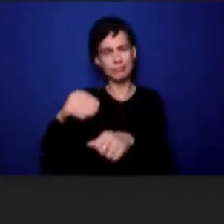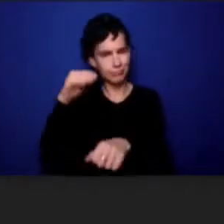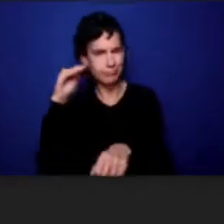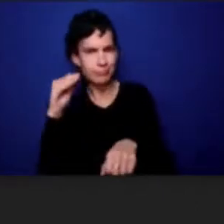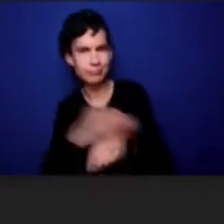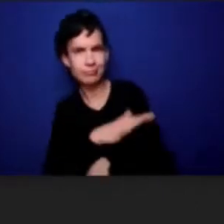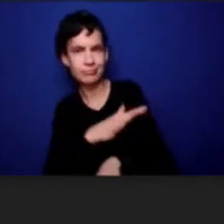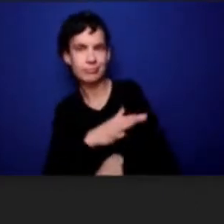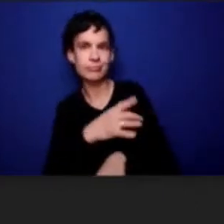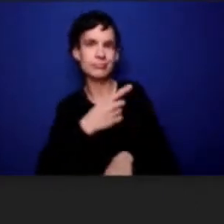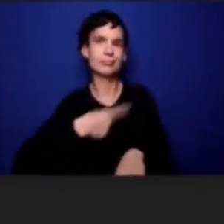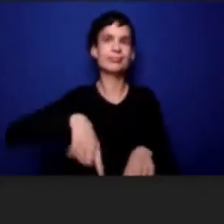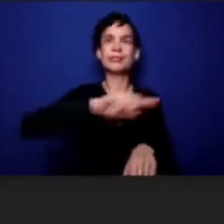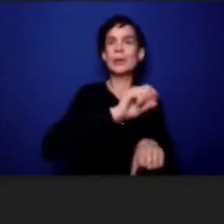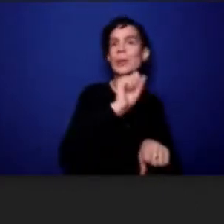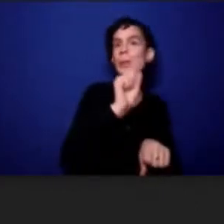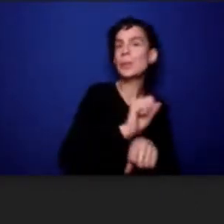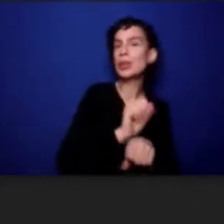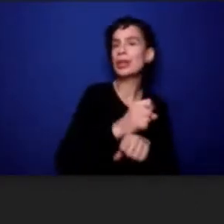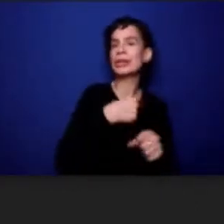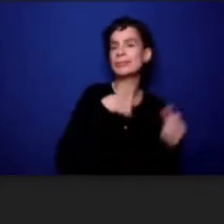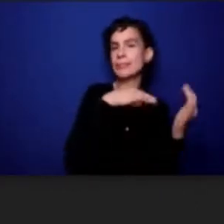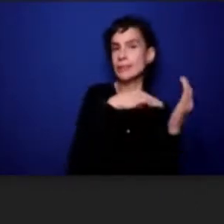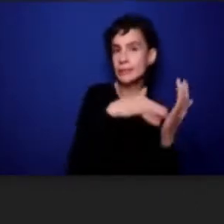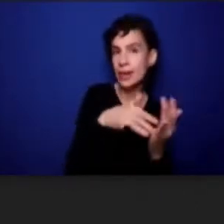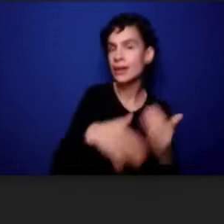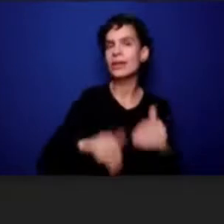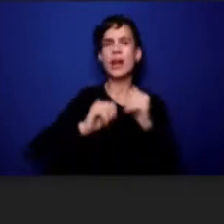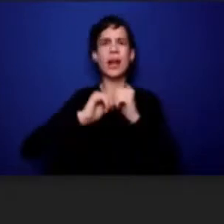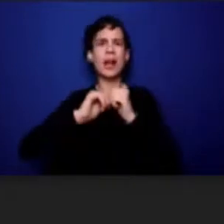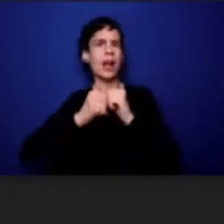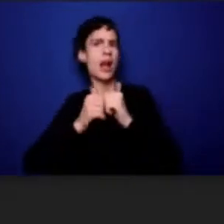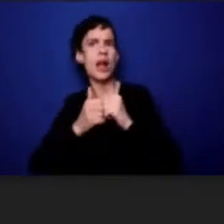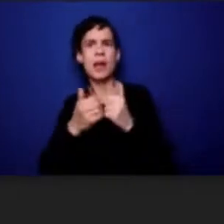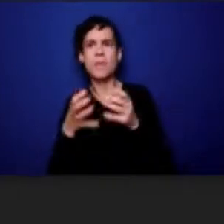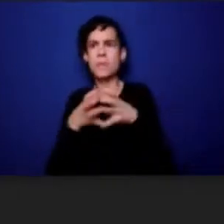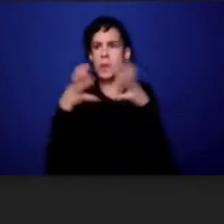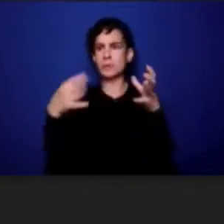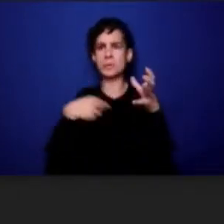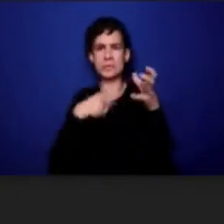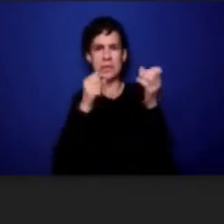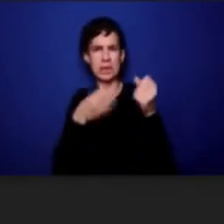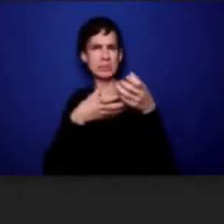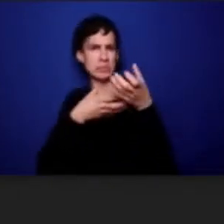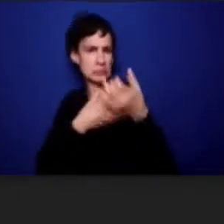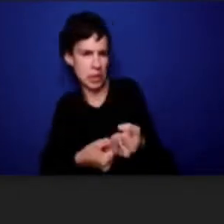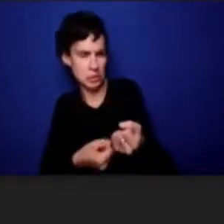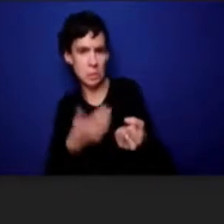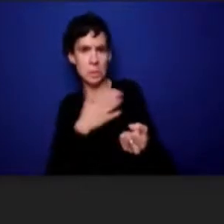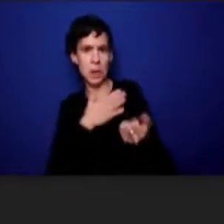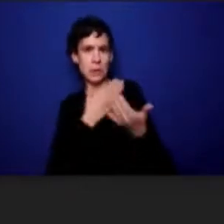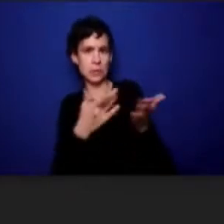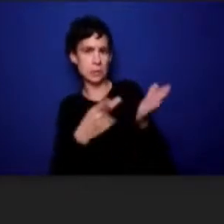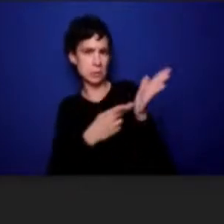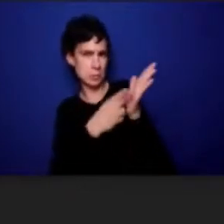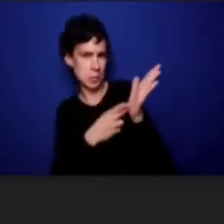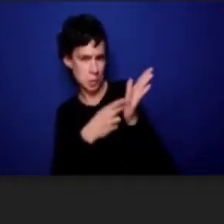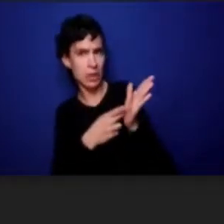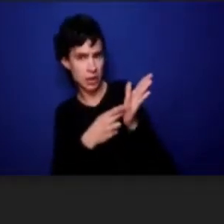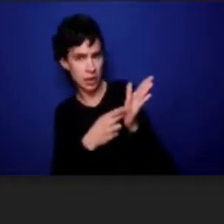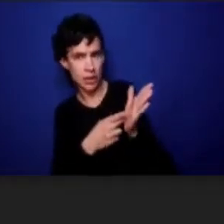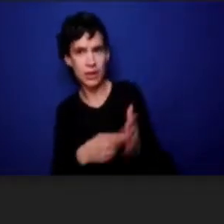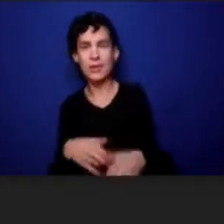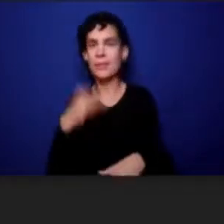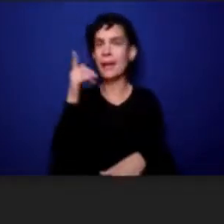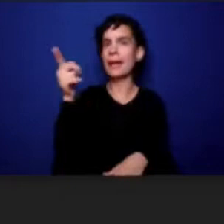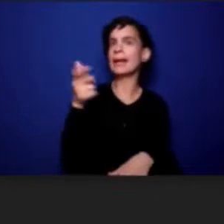were written about? Like, how much can I trust my sources? Which is what led me to the answer to why are mainly English